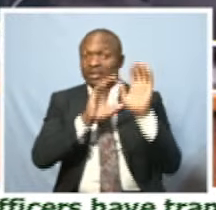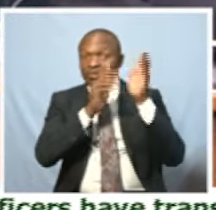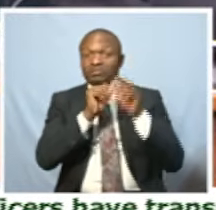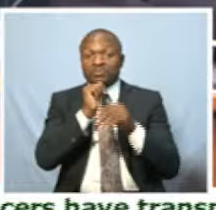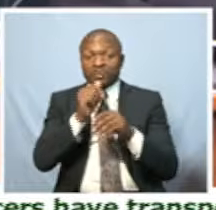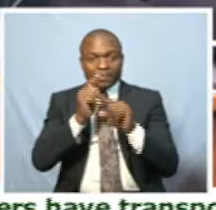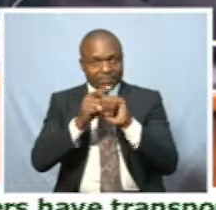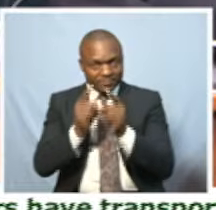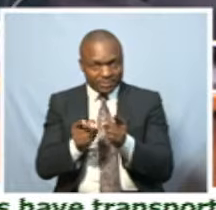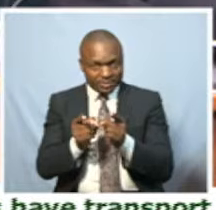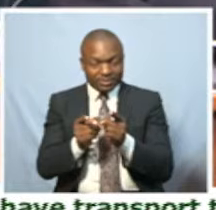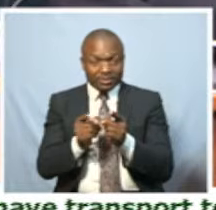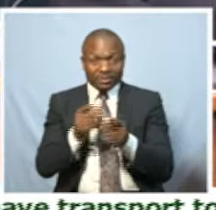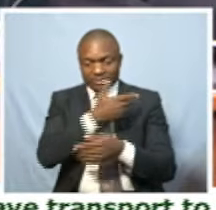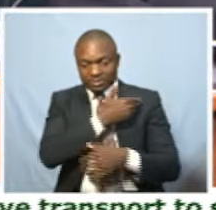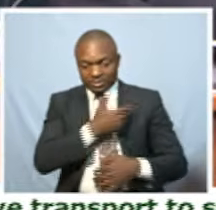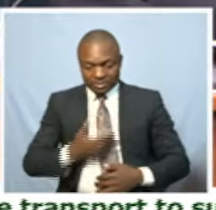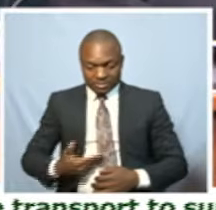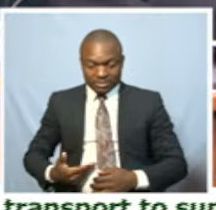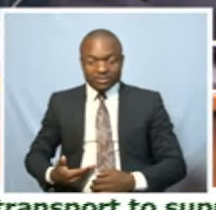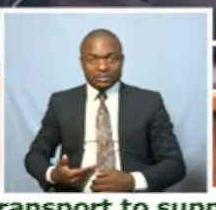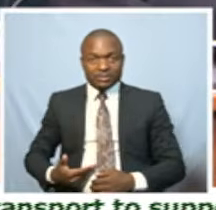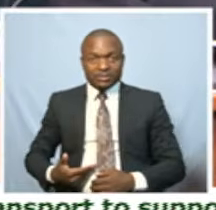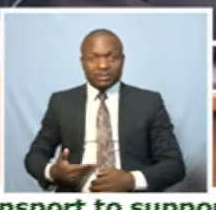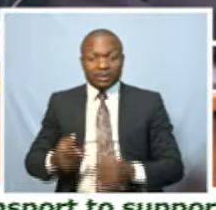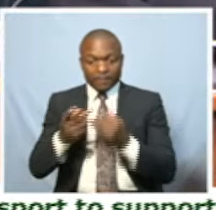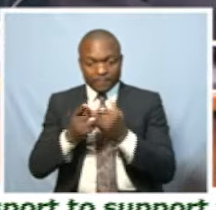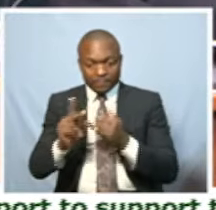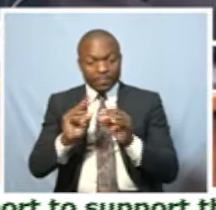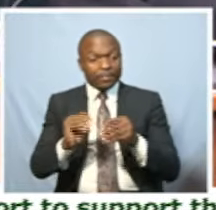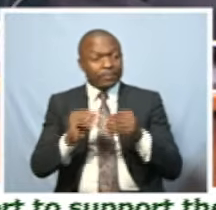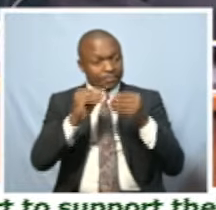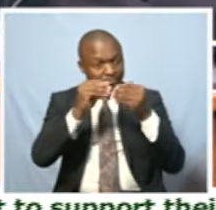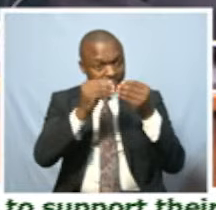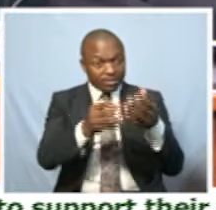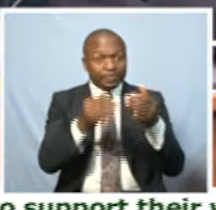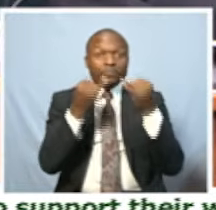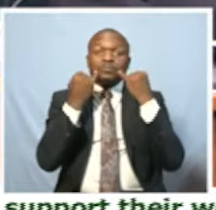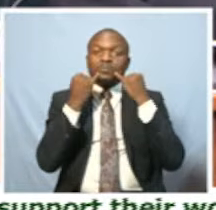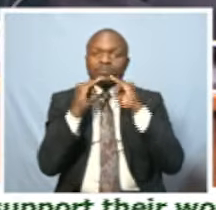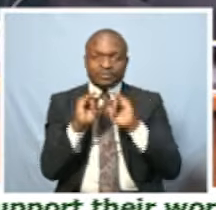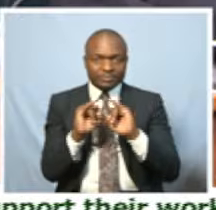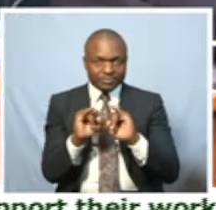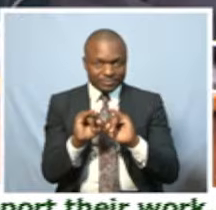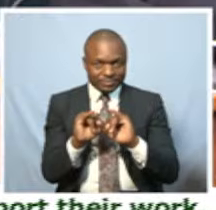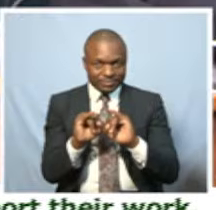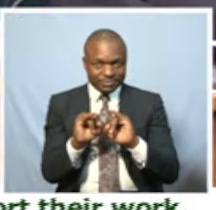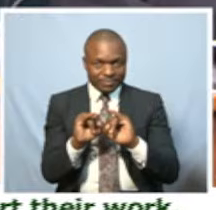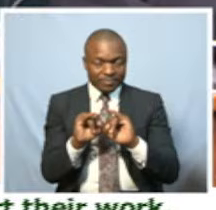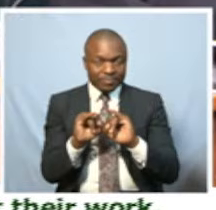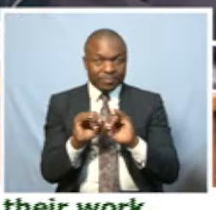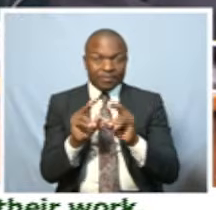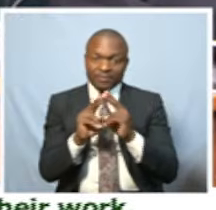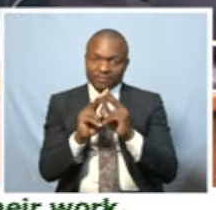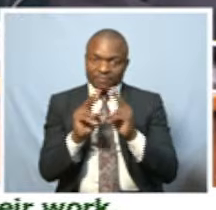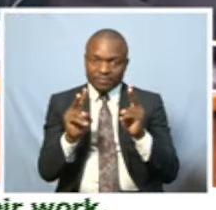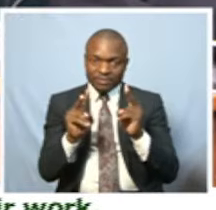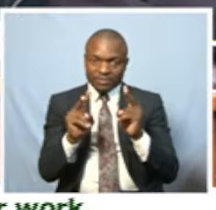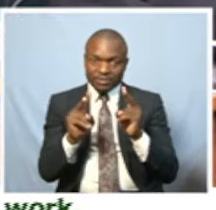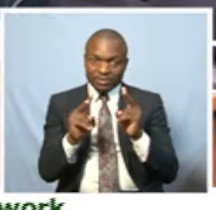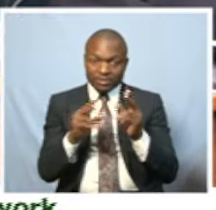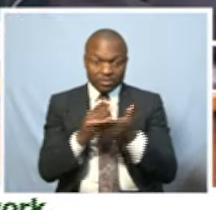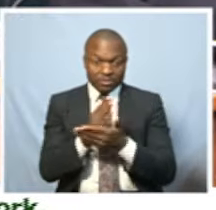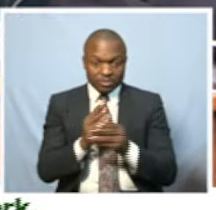not. But on a serious note, we were giving information in a very comprehensive